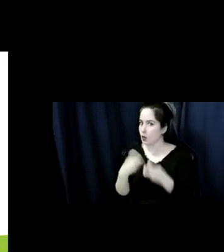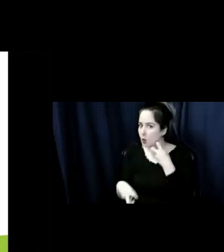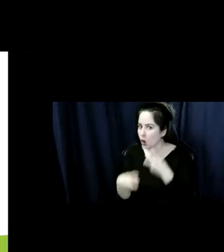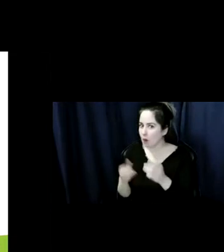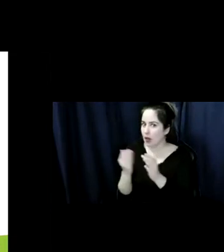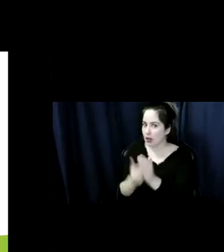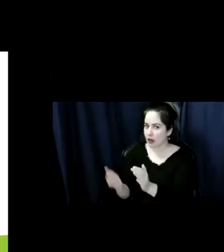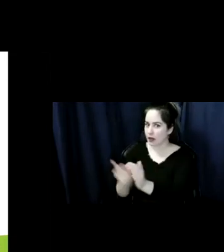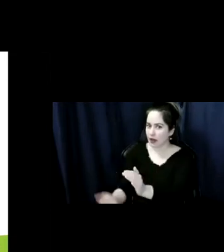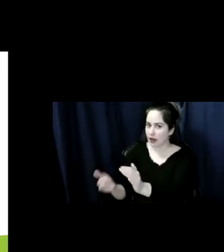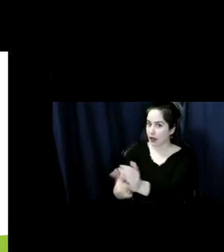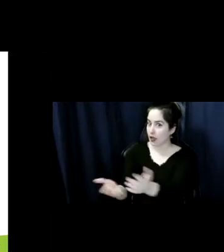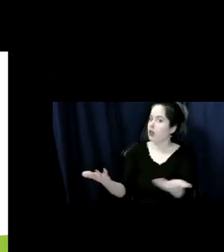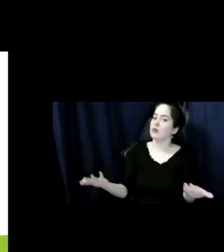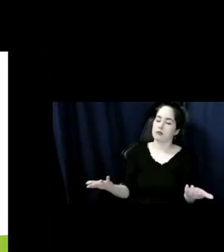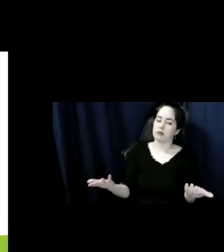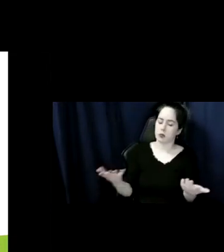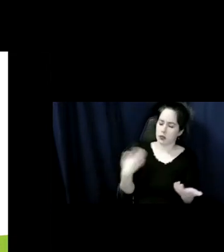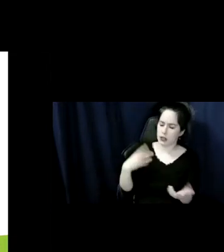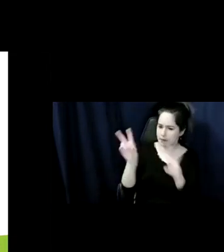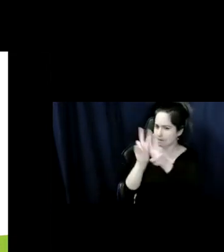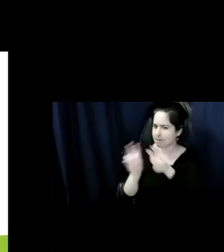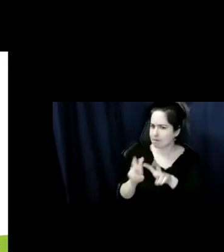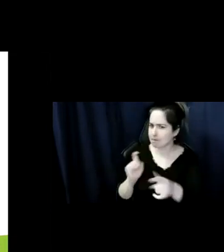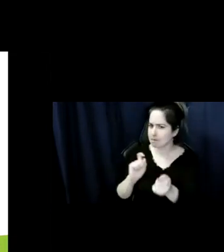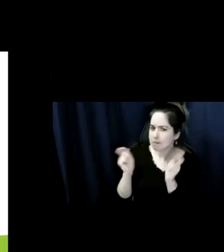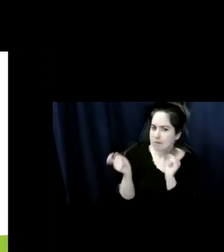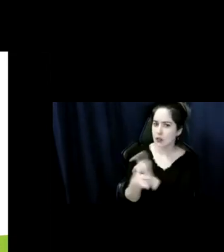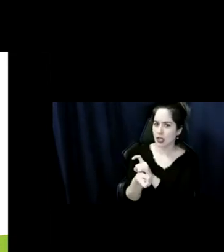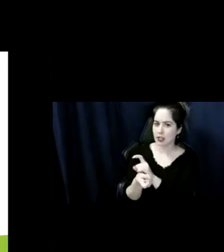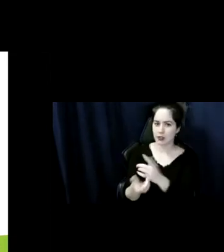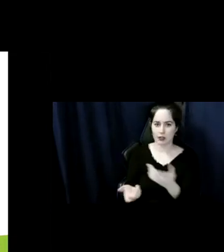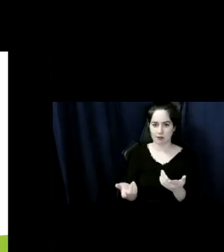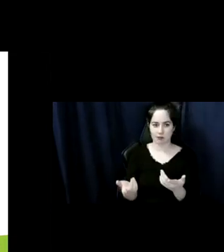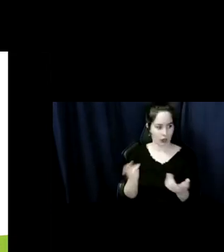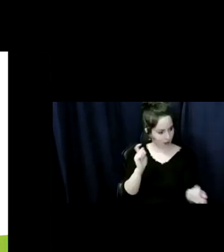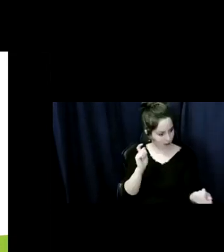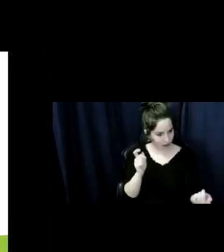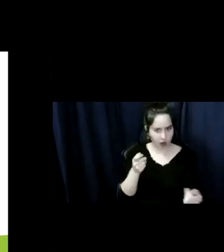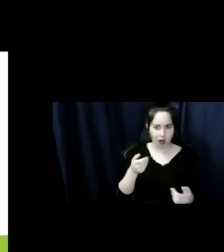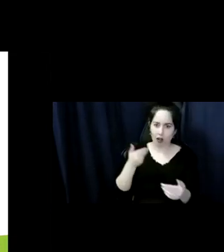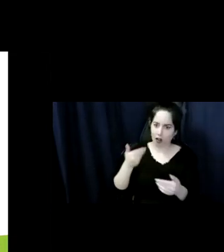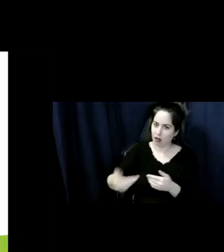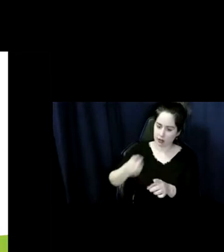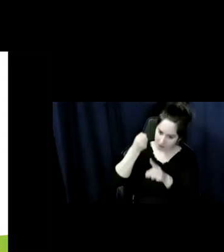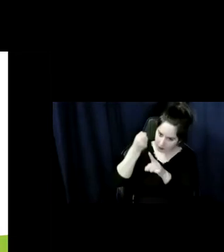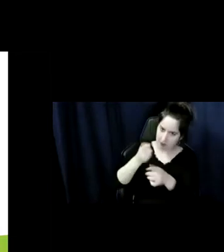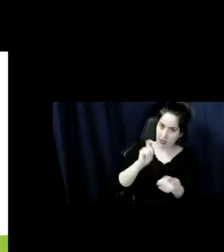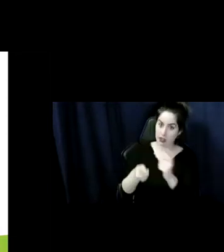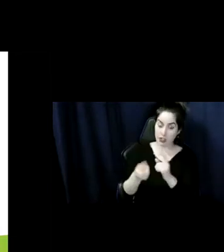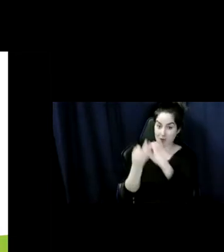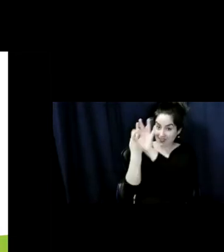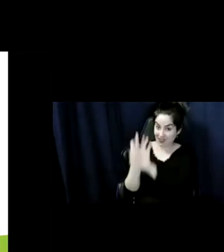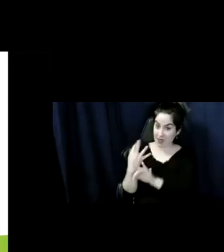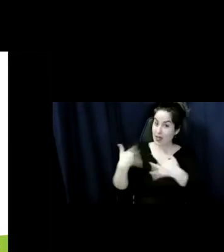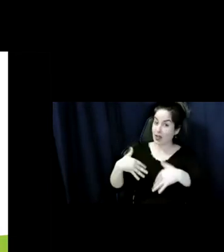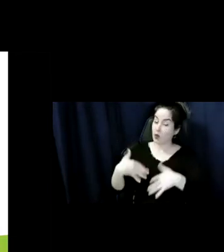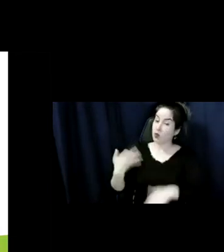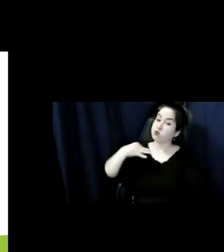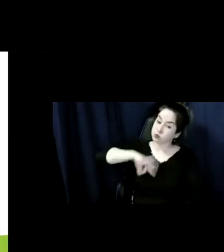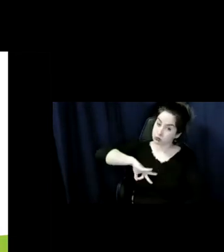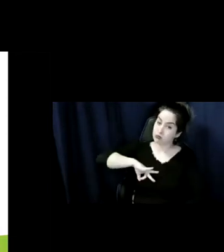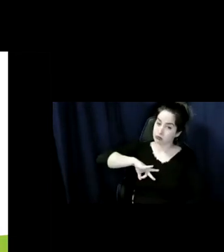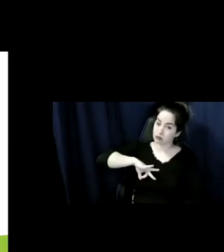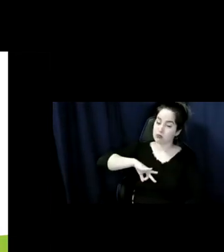piece, we can then, we can change the programs. We change things all the time. So your feedback is really useful to us, and it's really